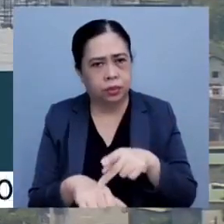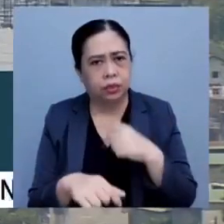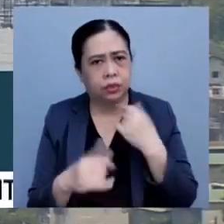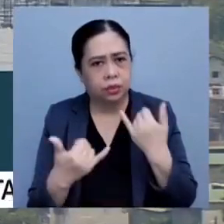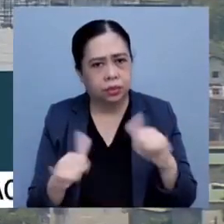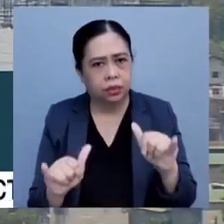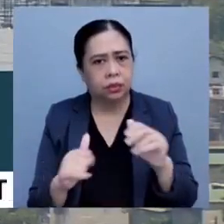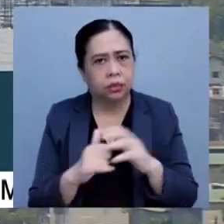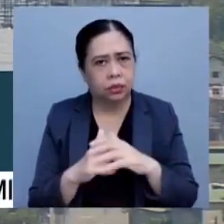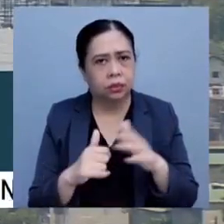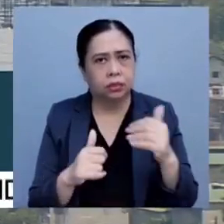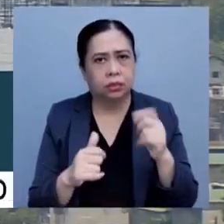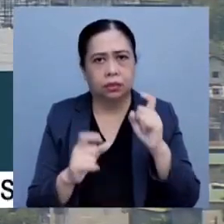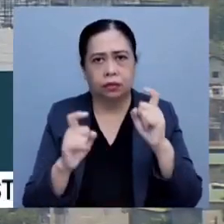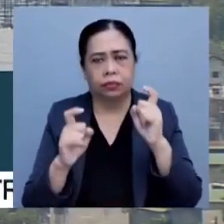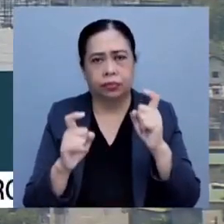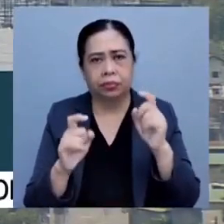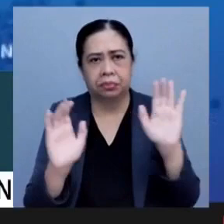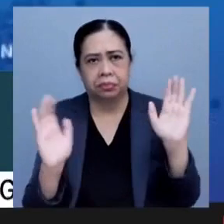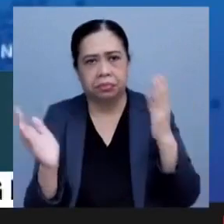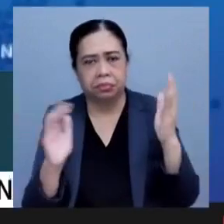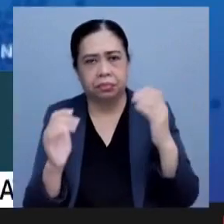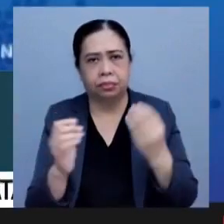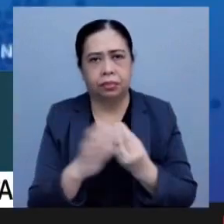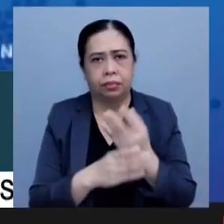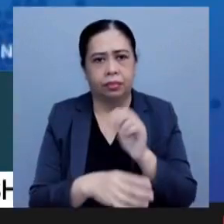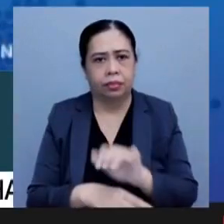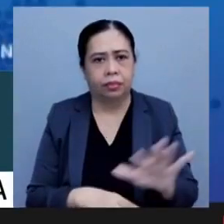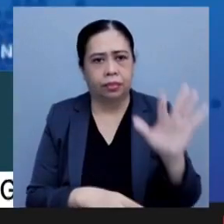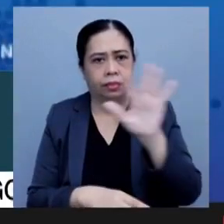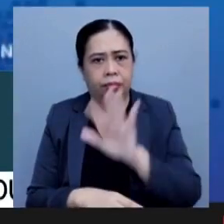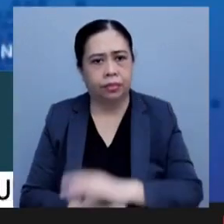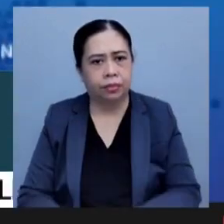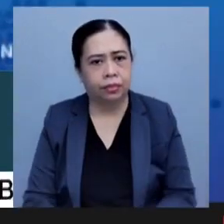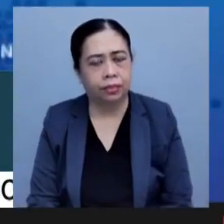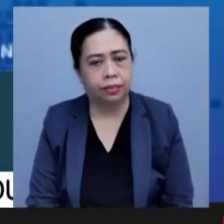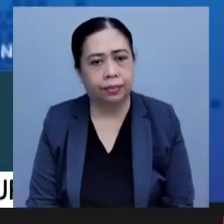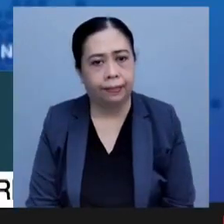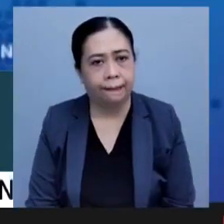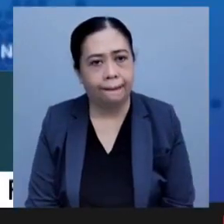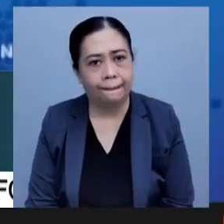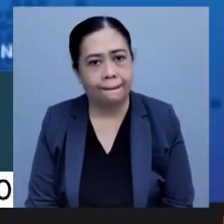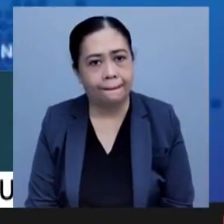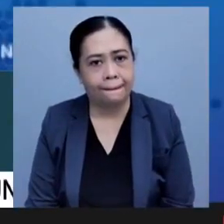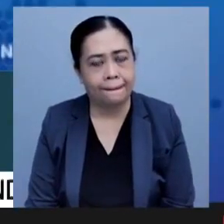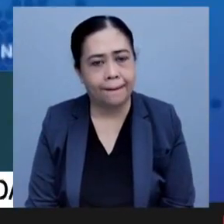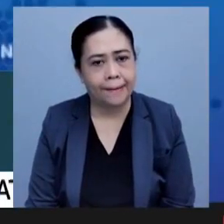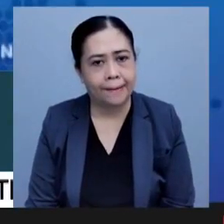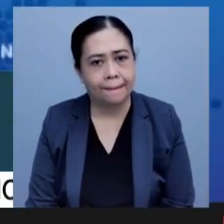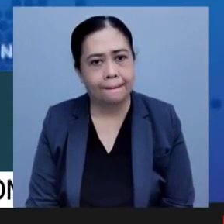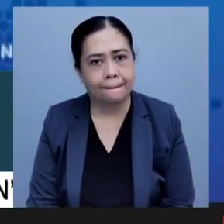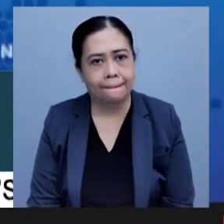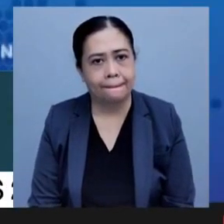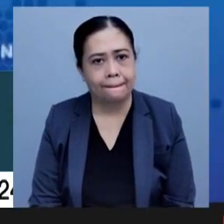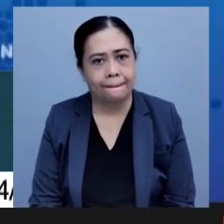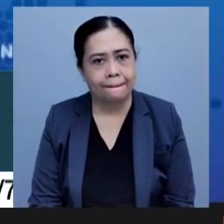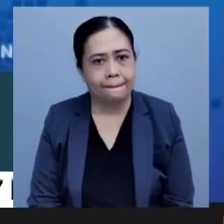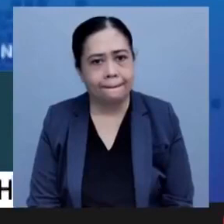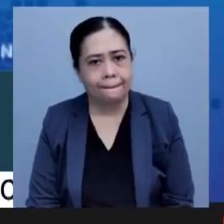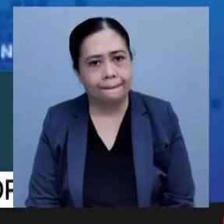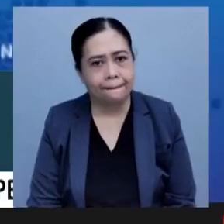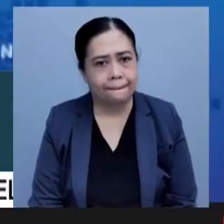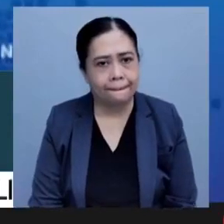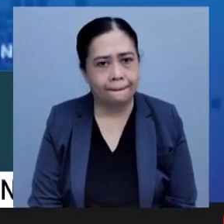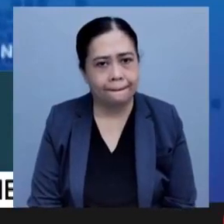among the fastest in East Asia. We expect economic activity to be supported by domestic demand, to be led